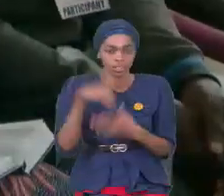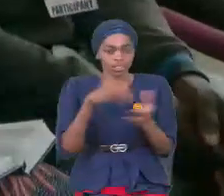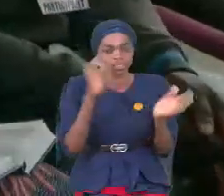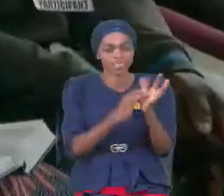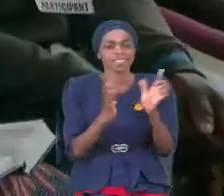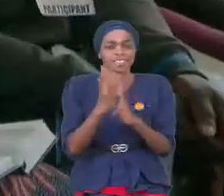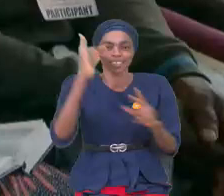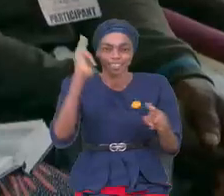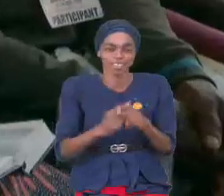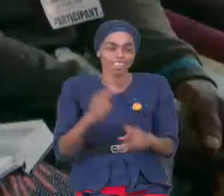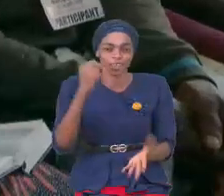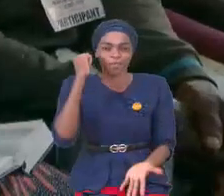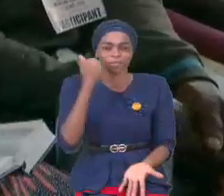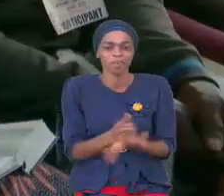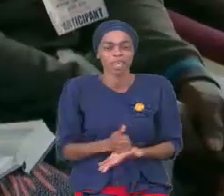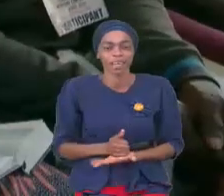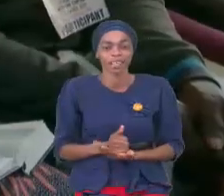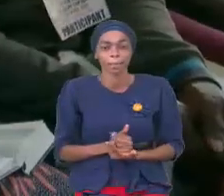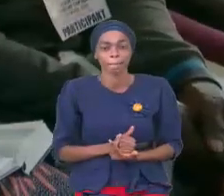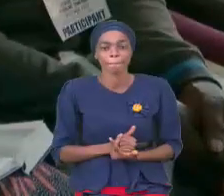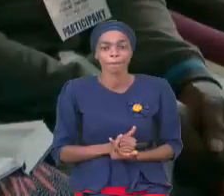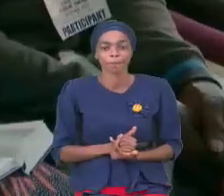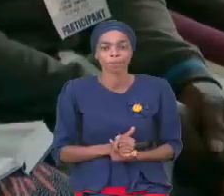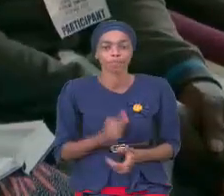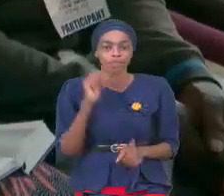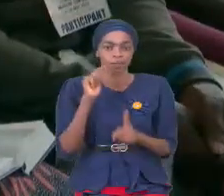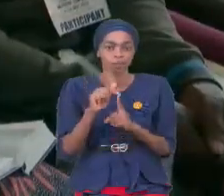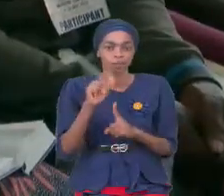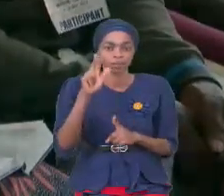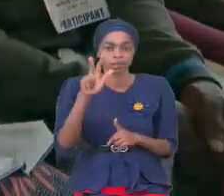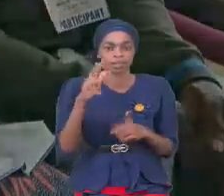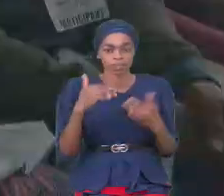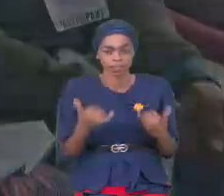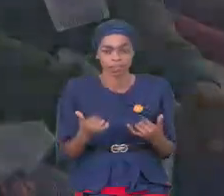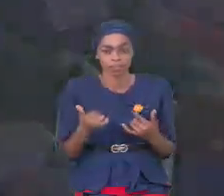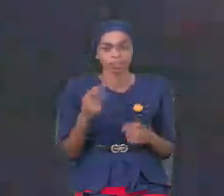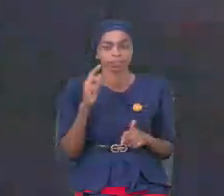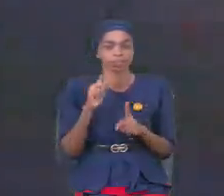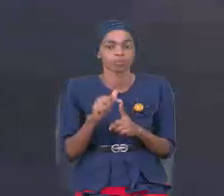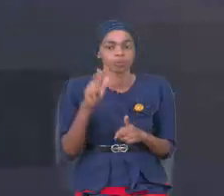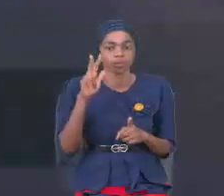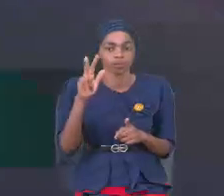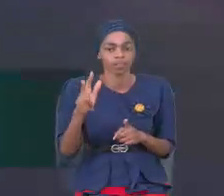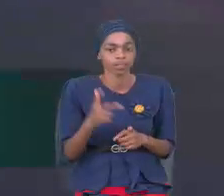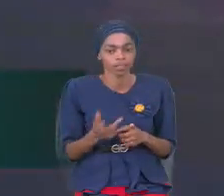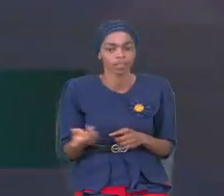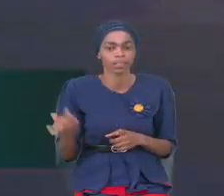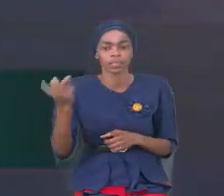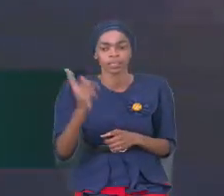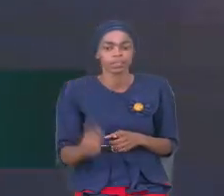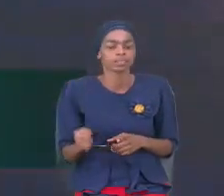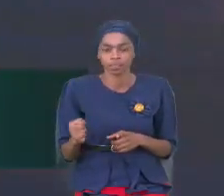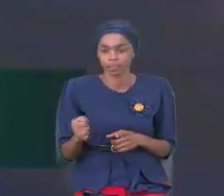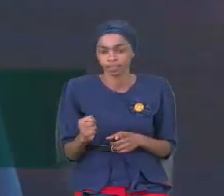I'm coming to point number three now. Point number three, the recommissioning and recommencement of